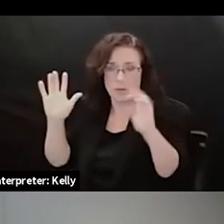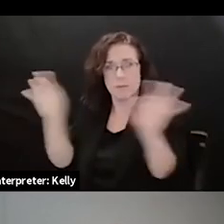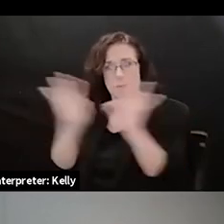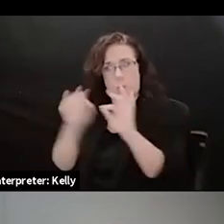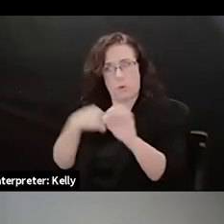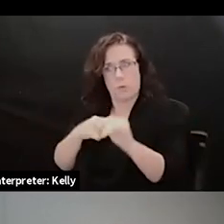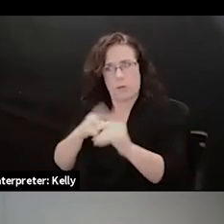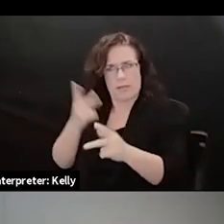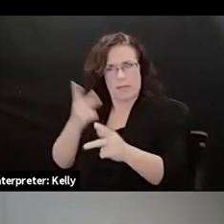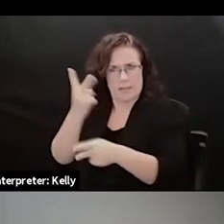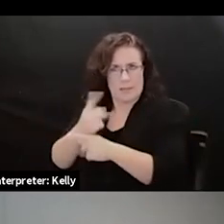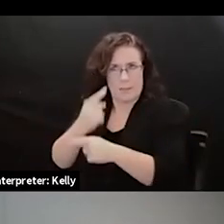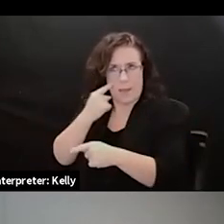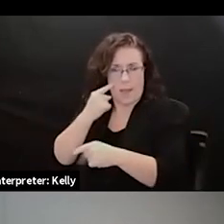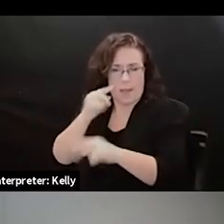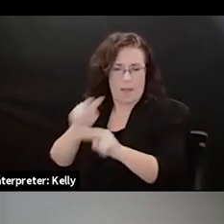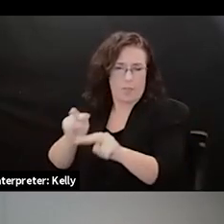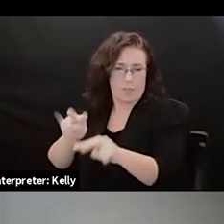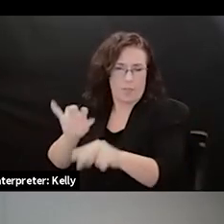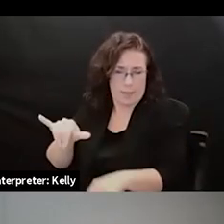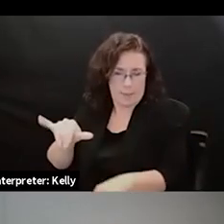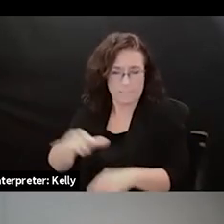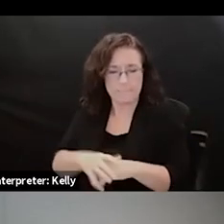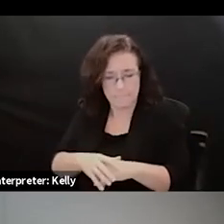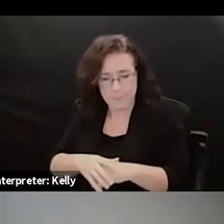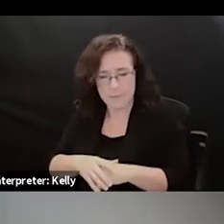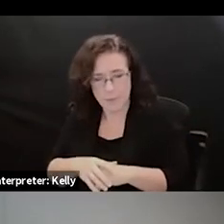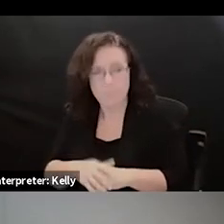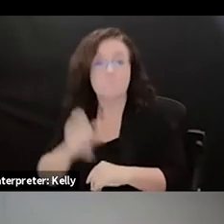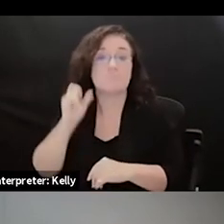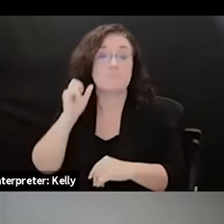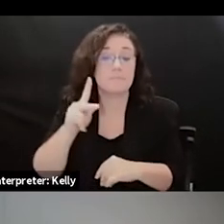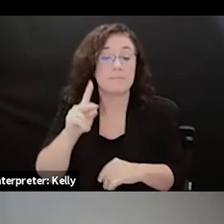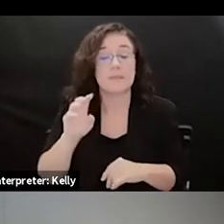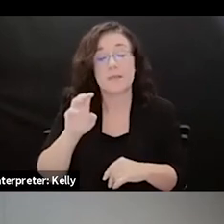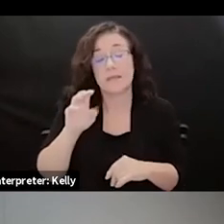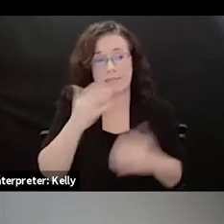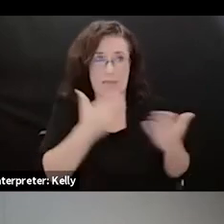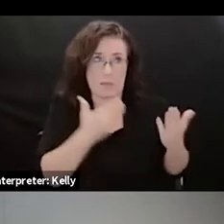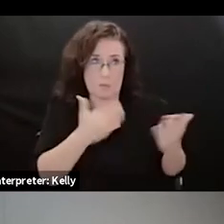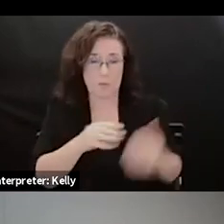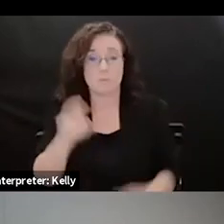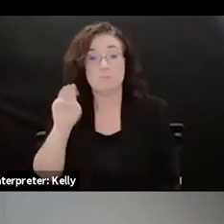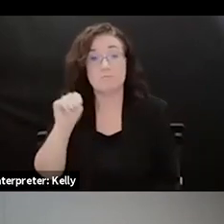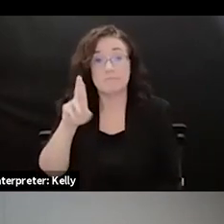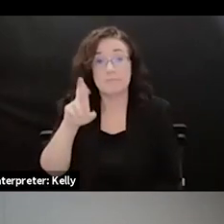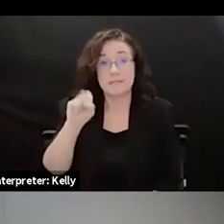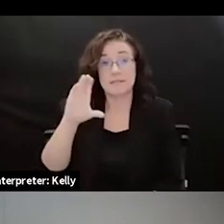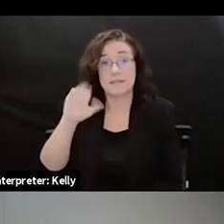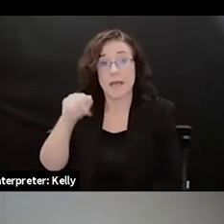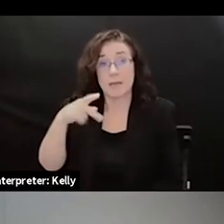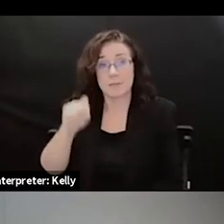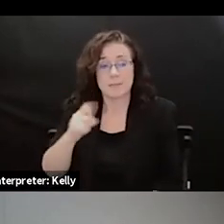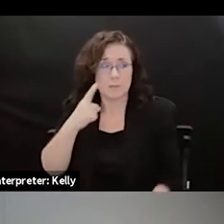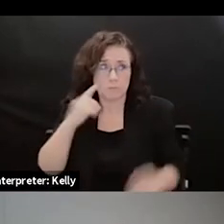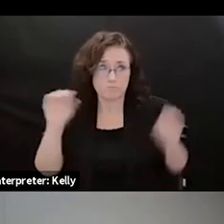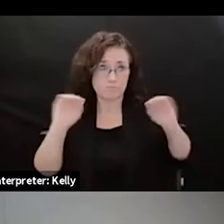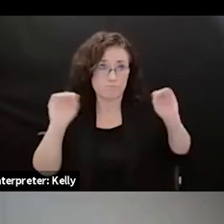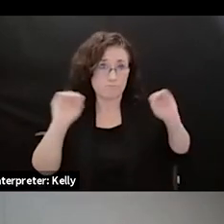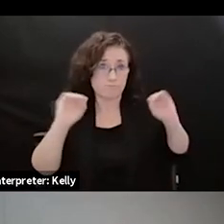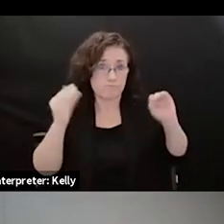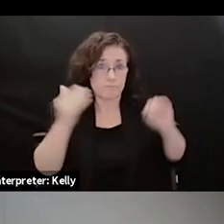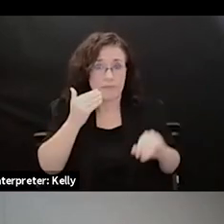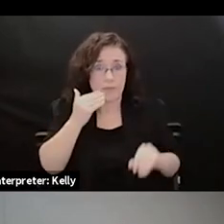thanks miss cows i'm good thank you thanks for the conversation thanks miss